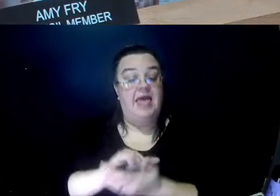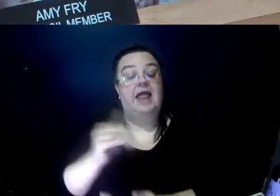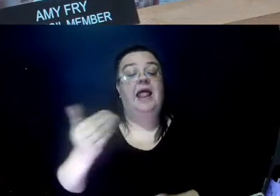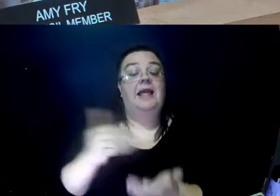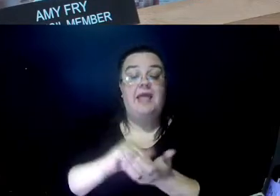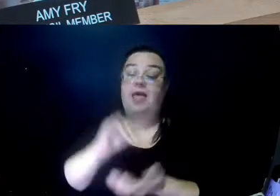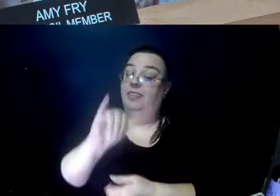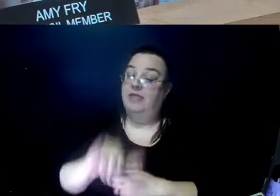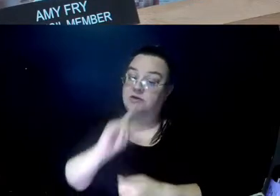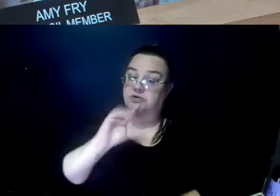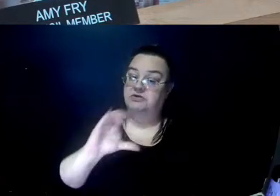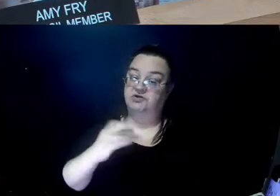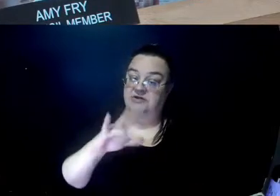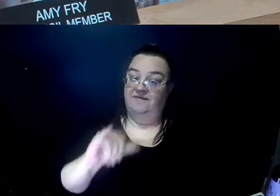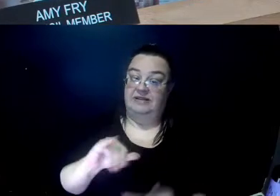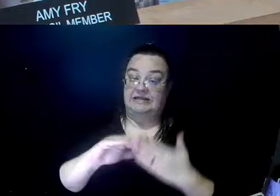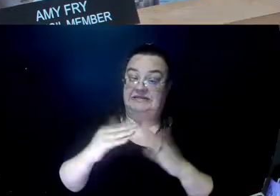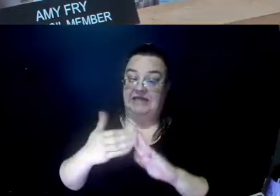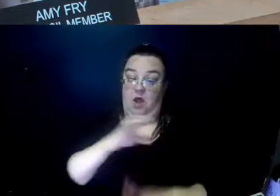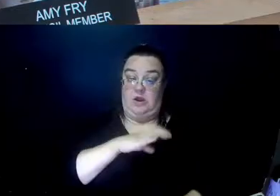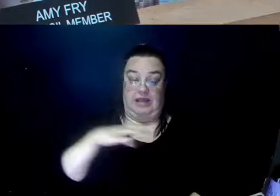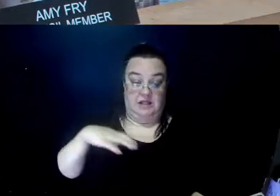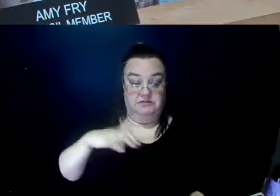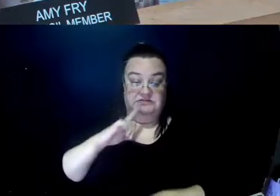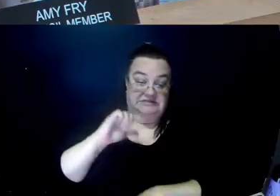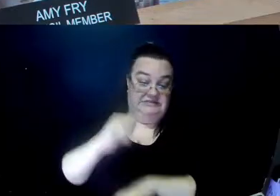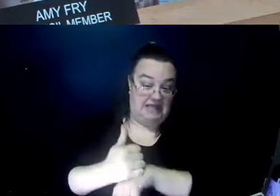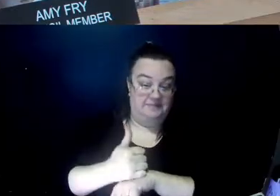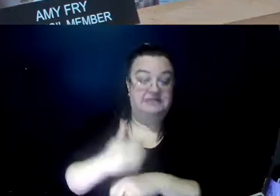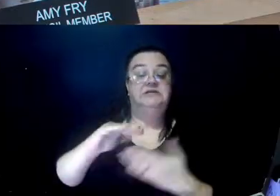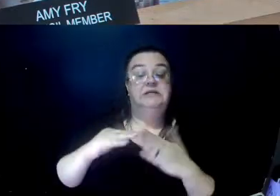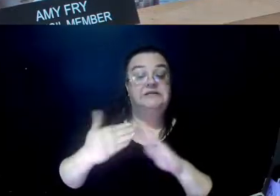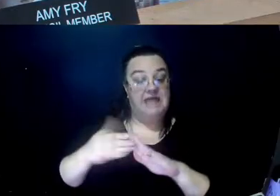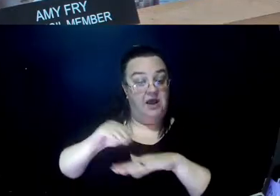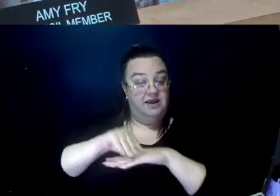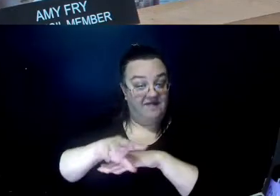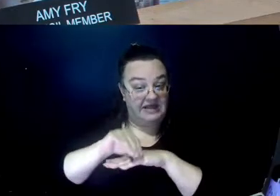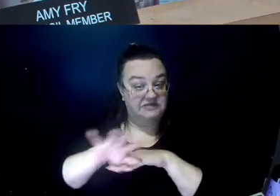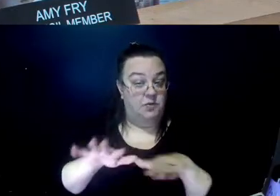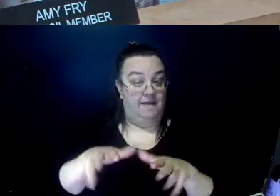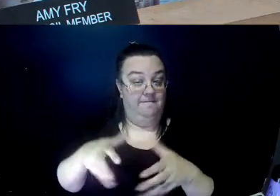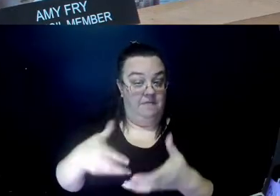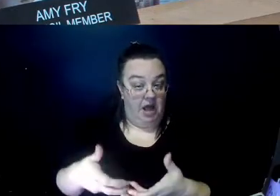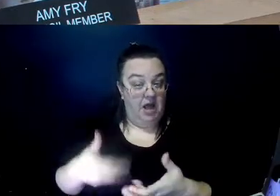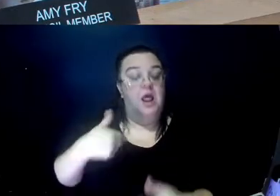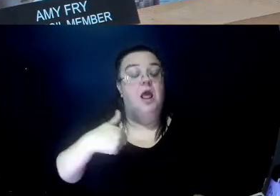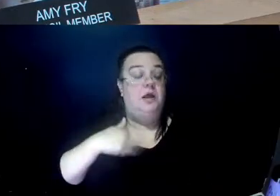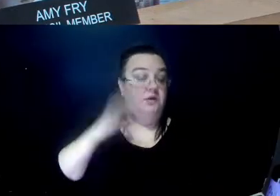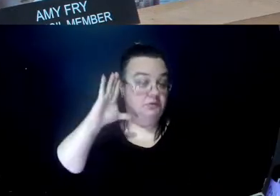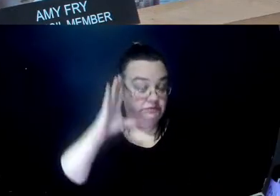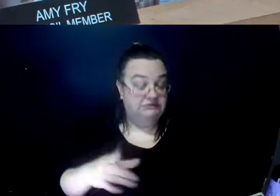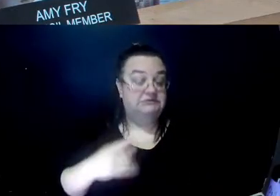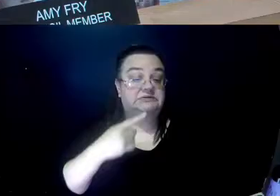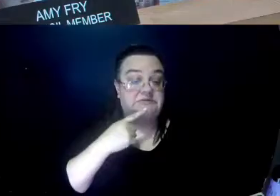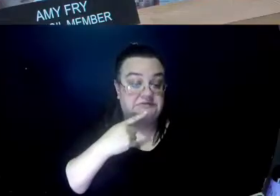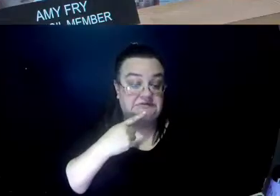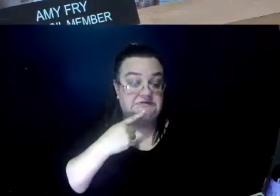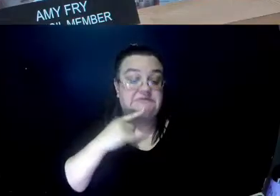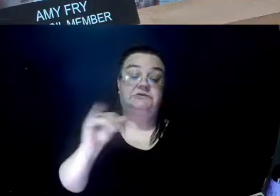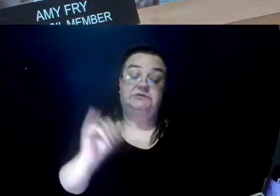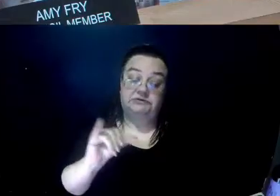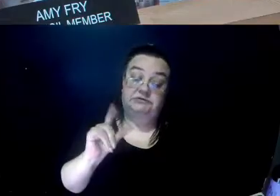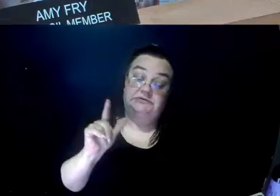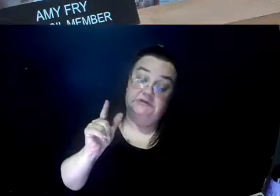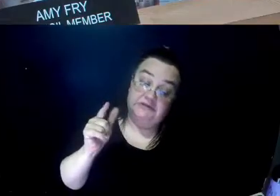Cheverly Town Council established town advisory body. I will say also later